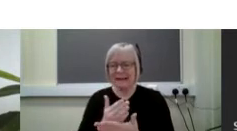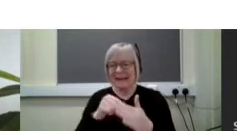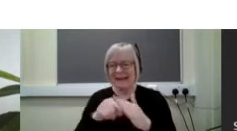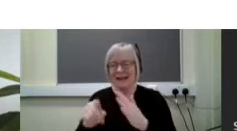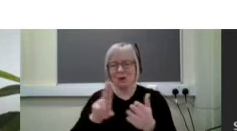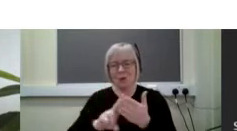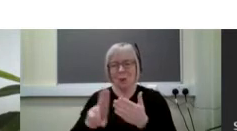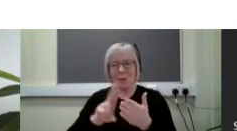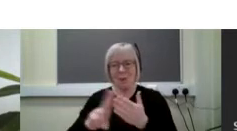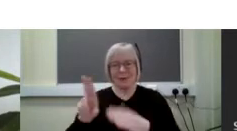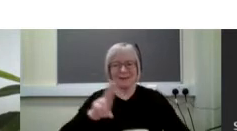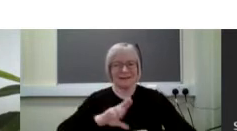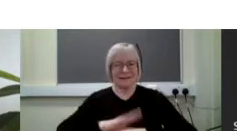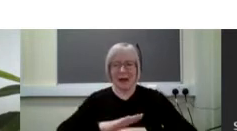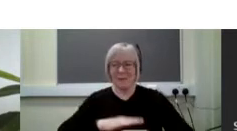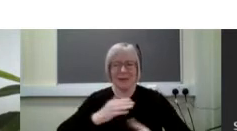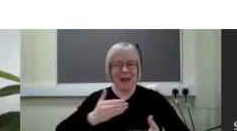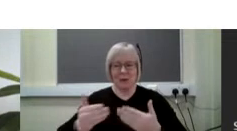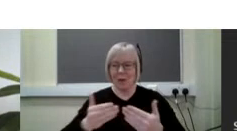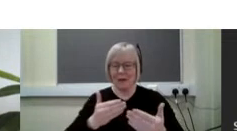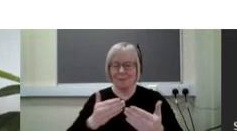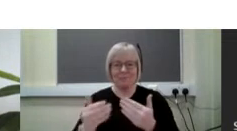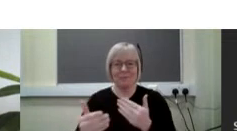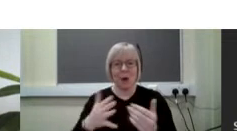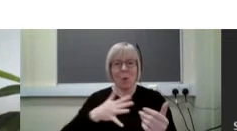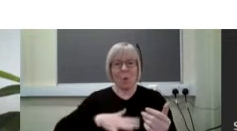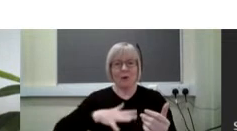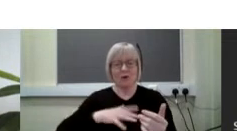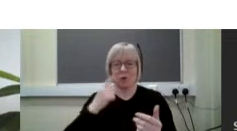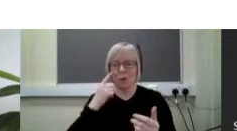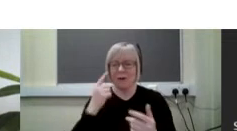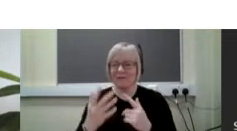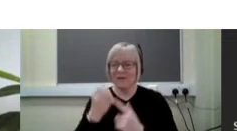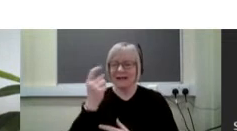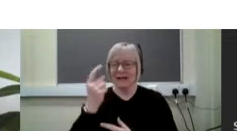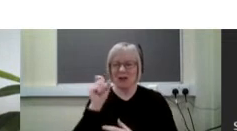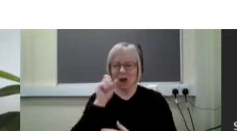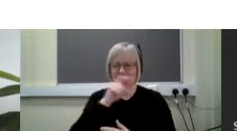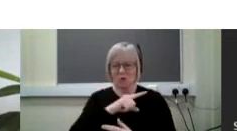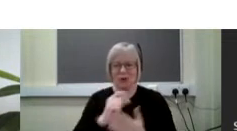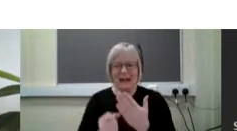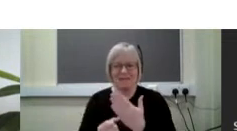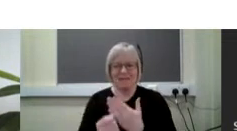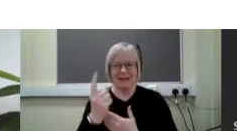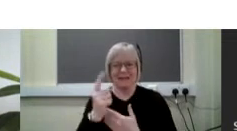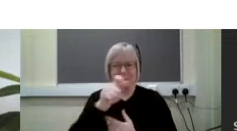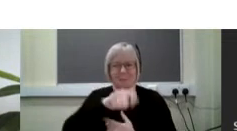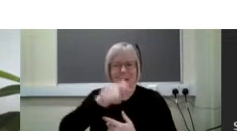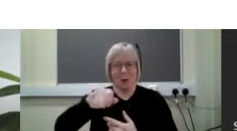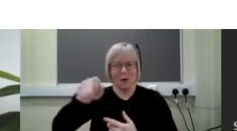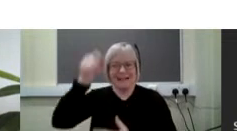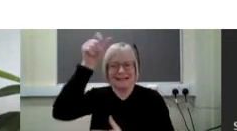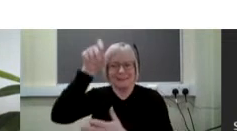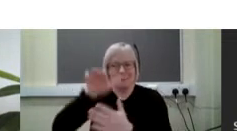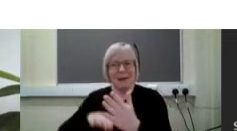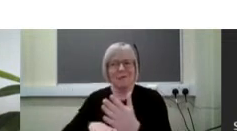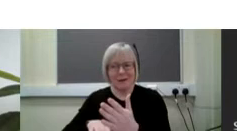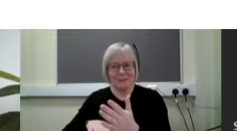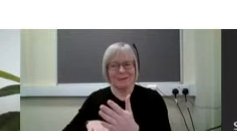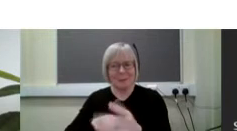we wanted to find out about unusual events that people experienced. And so here we see